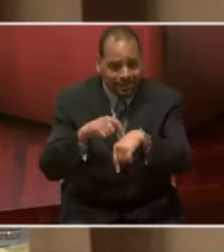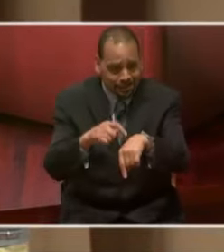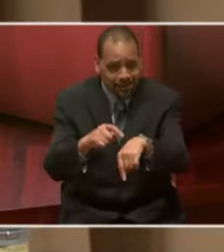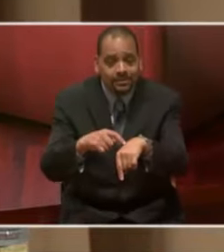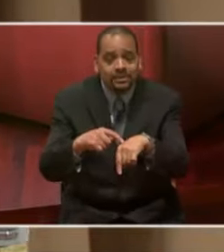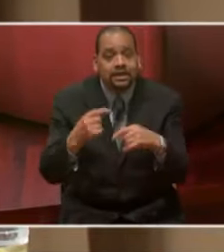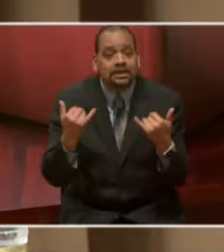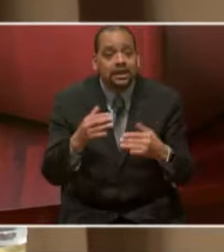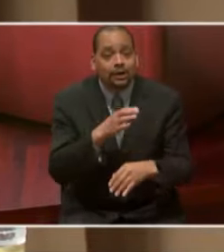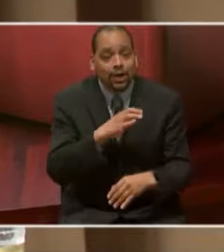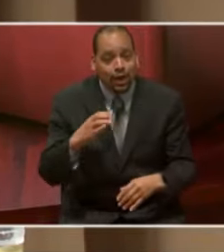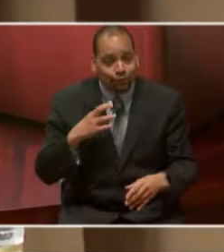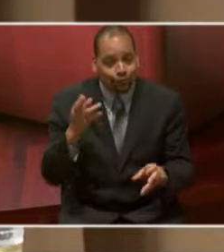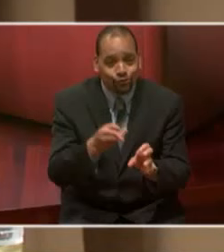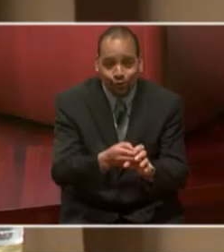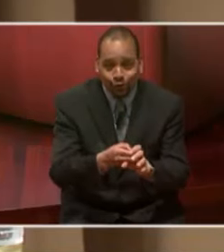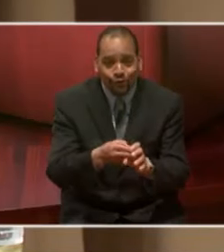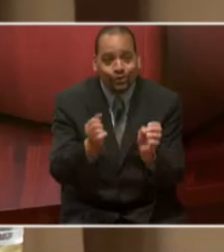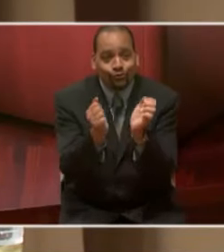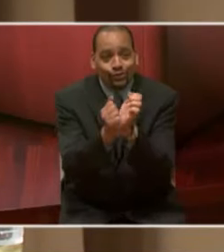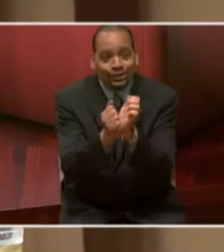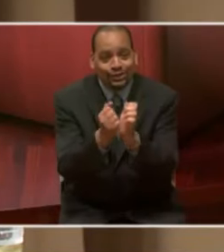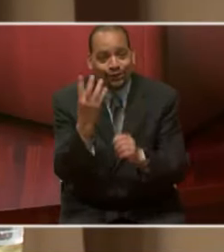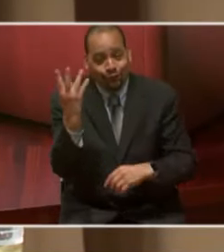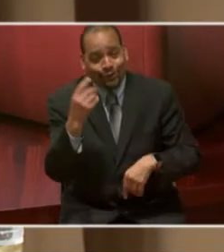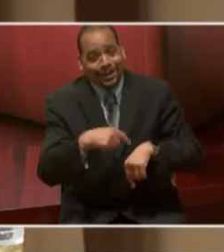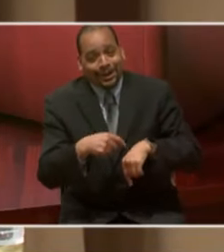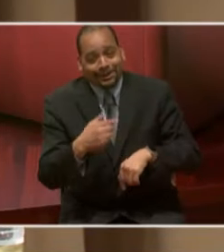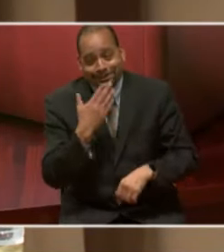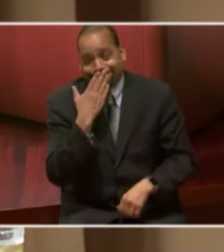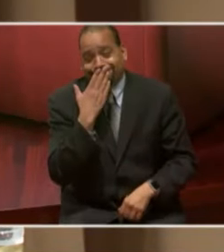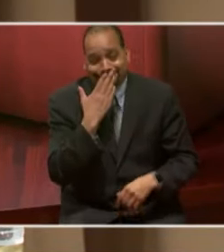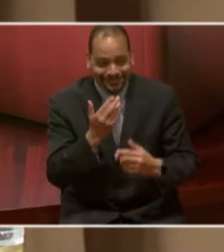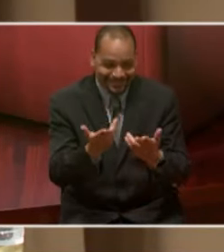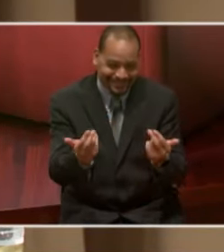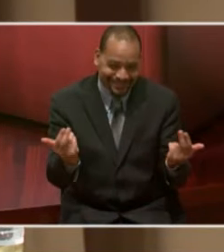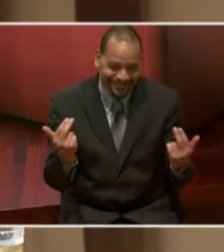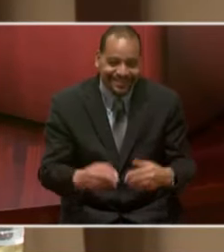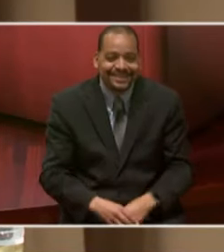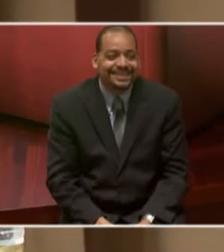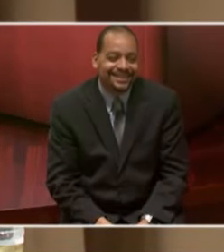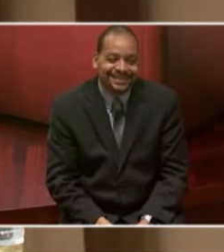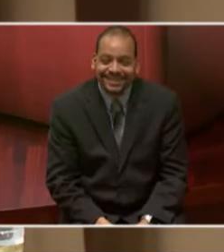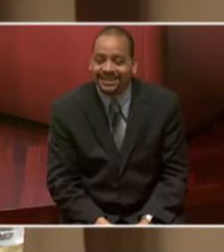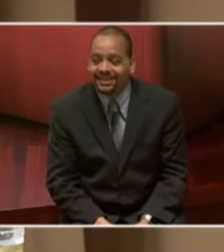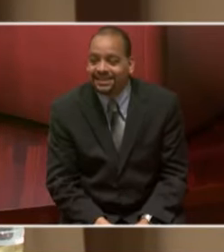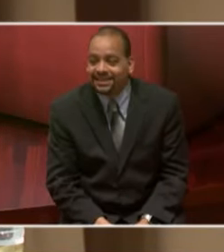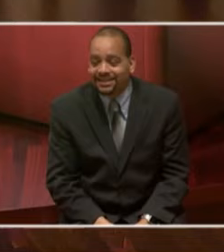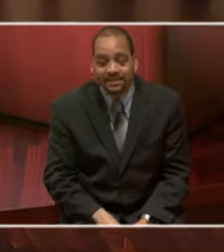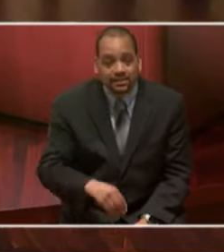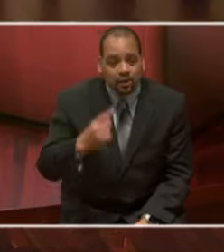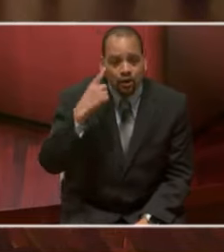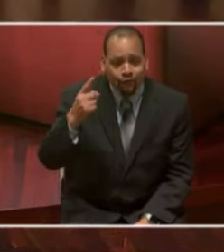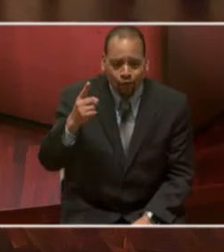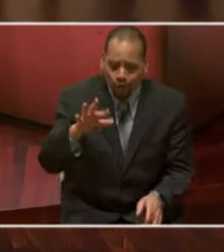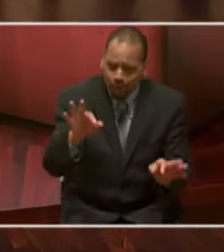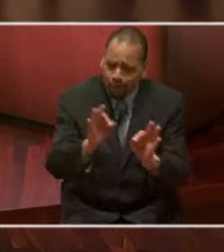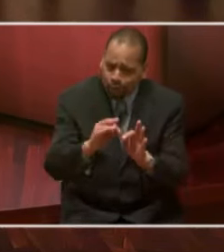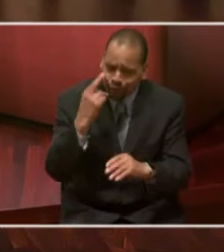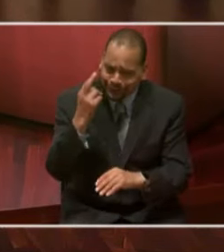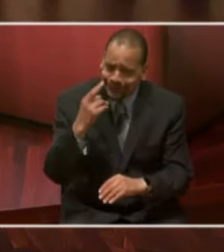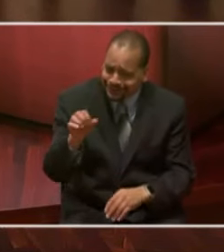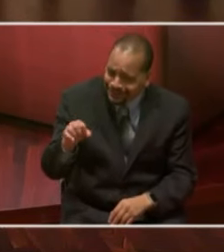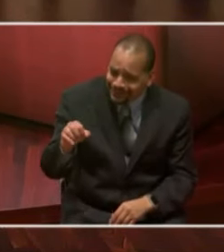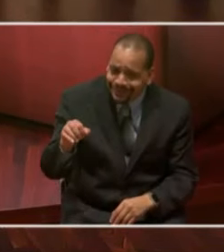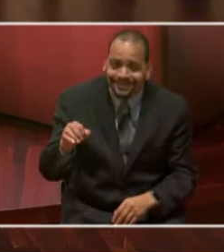beliefs? Oh, a few times here and there. But I didn't try to keep up with the number of times that